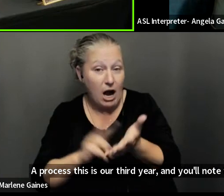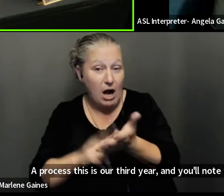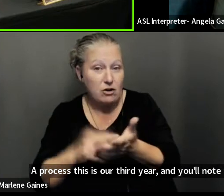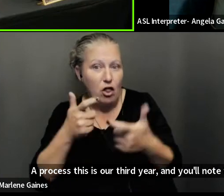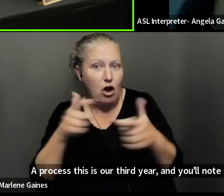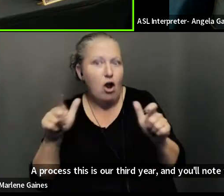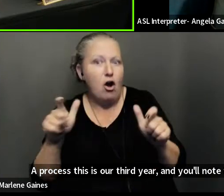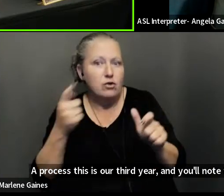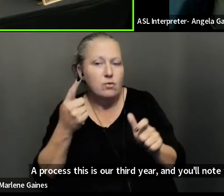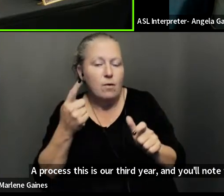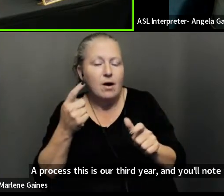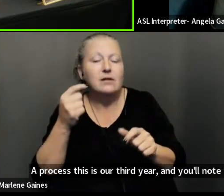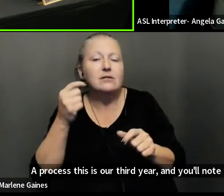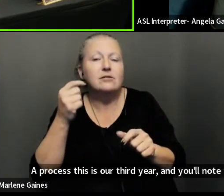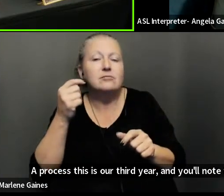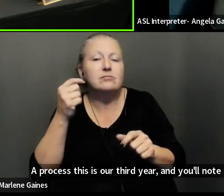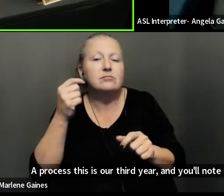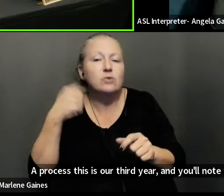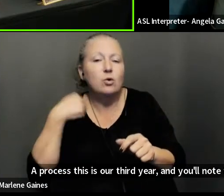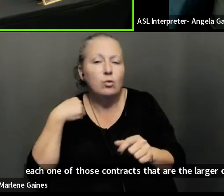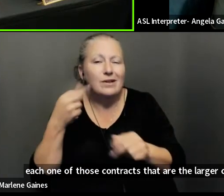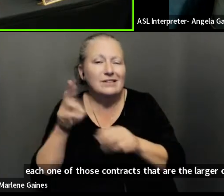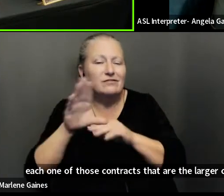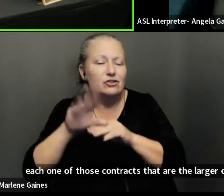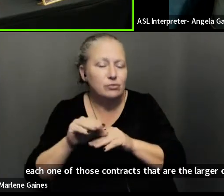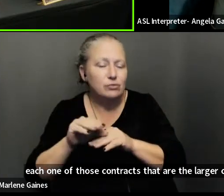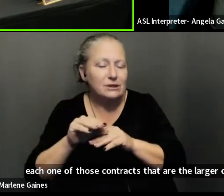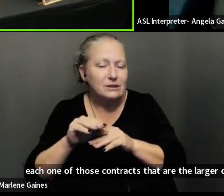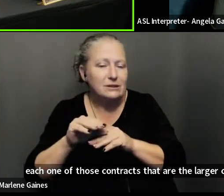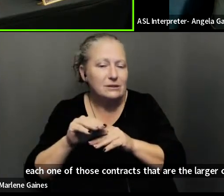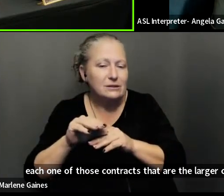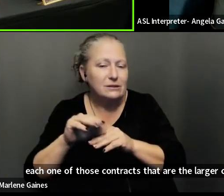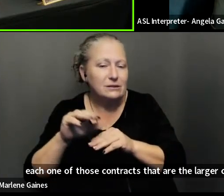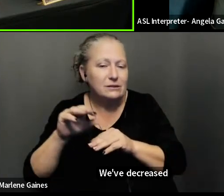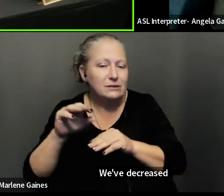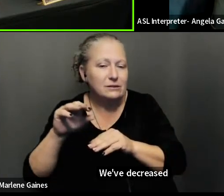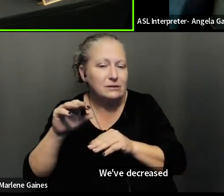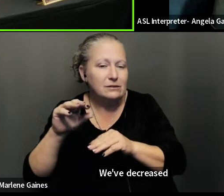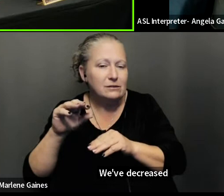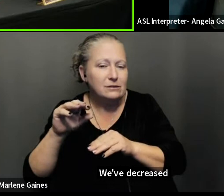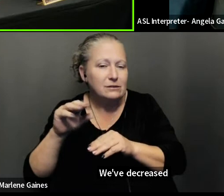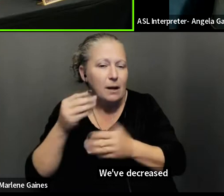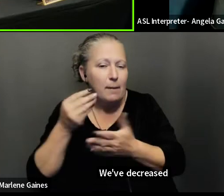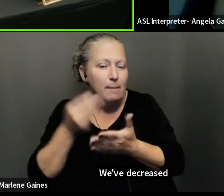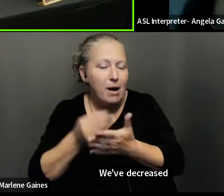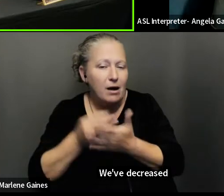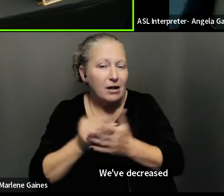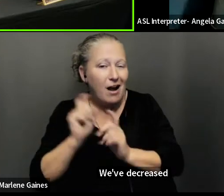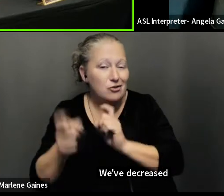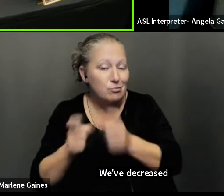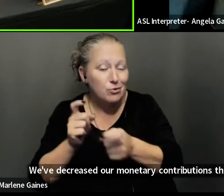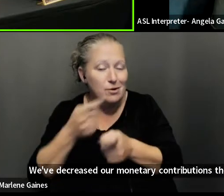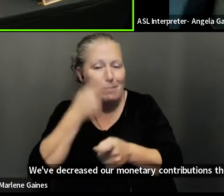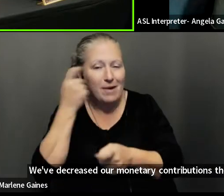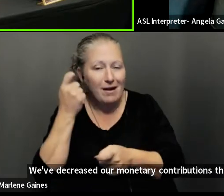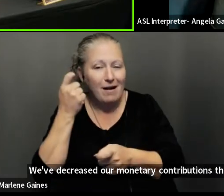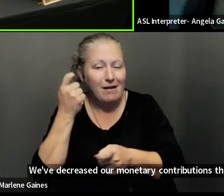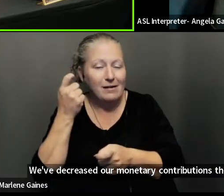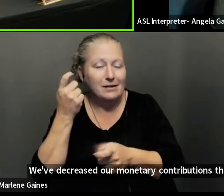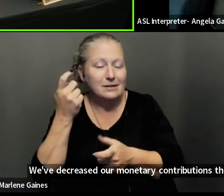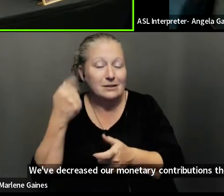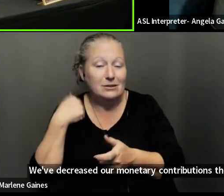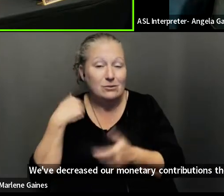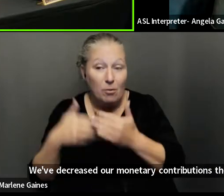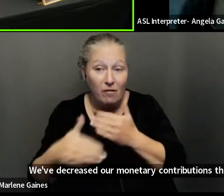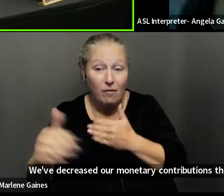larger ones, we've decreased our monetary contributions there just because as we move